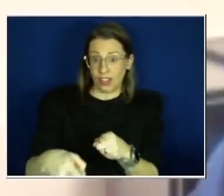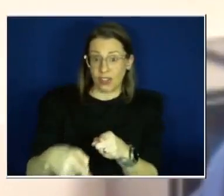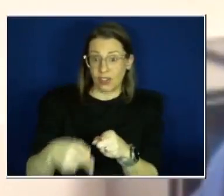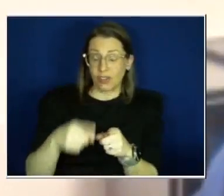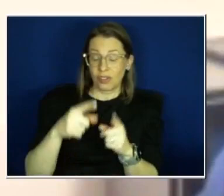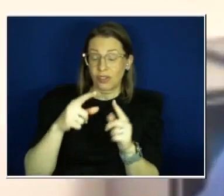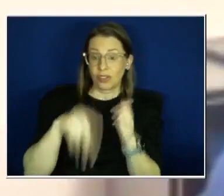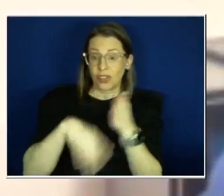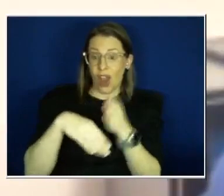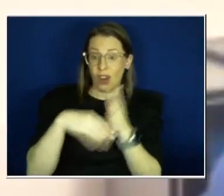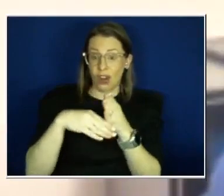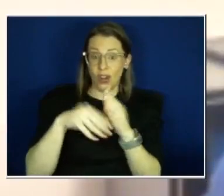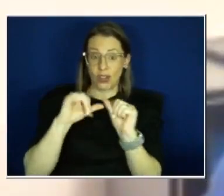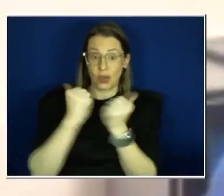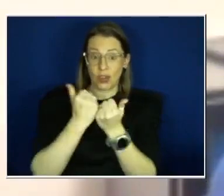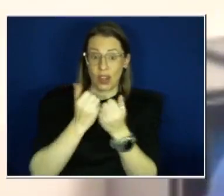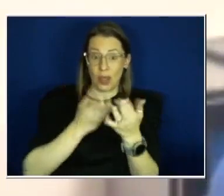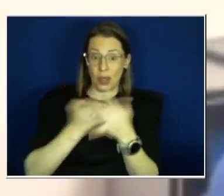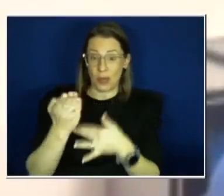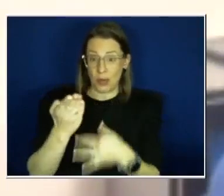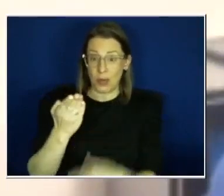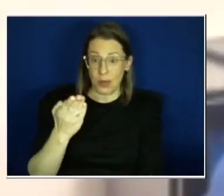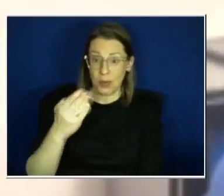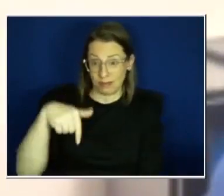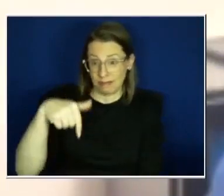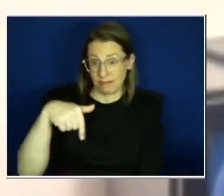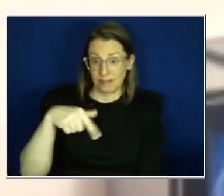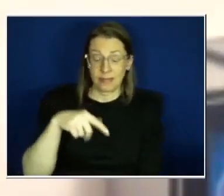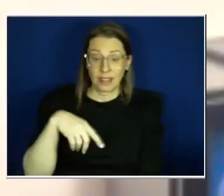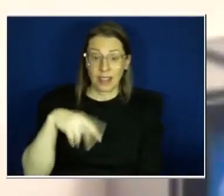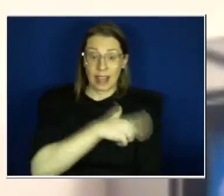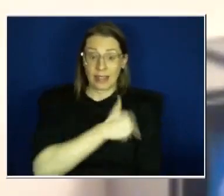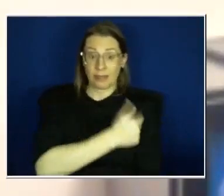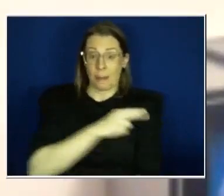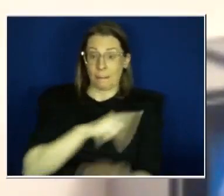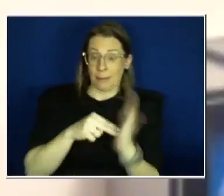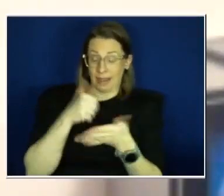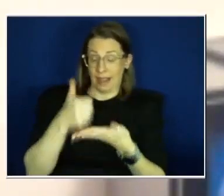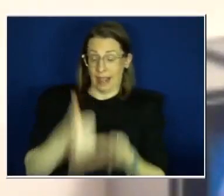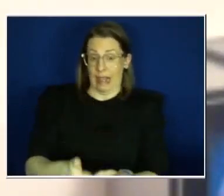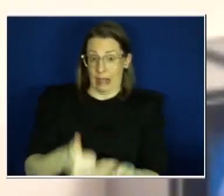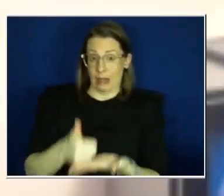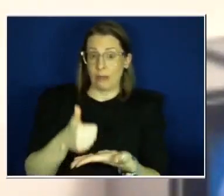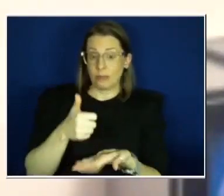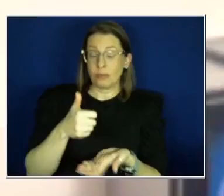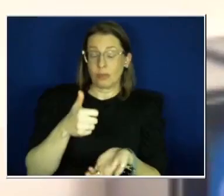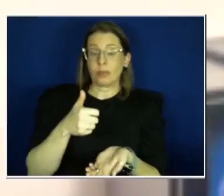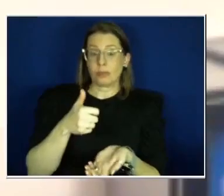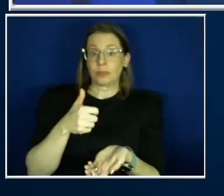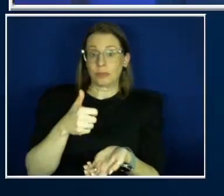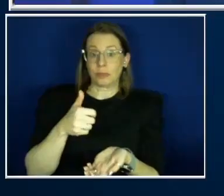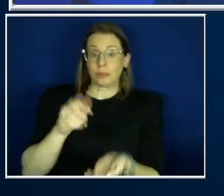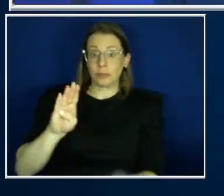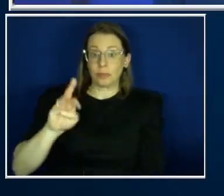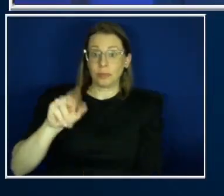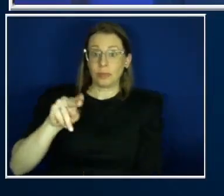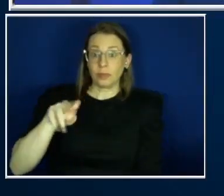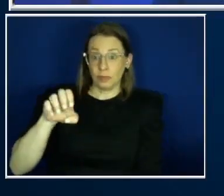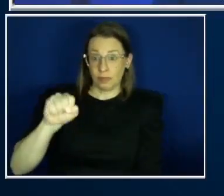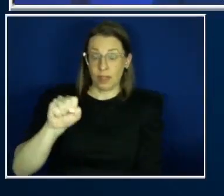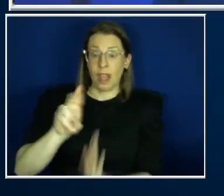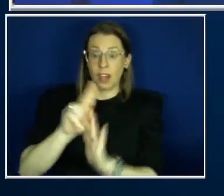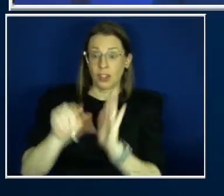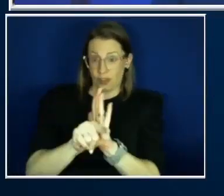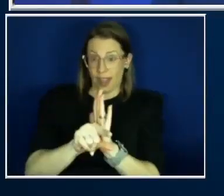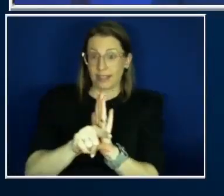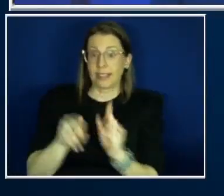through the University of Kansas health system really helps our female athletes here at the undergrad campus in Lawrence as well. And Dr. Randall, we mentioned that you and